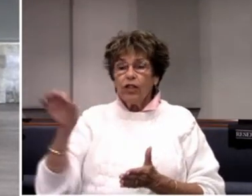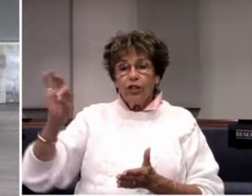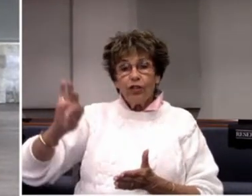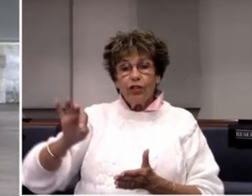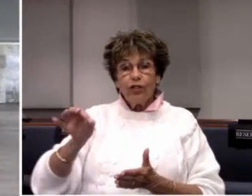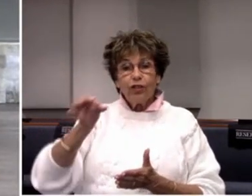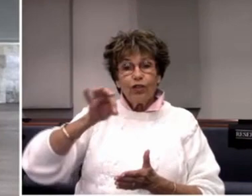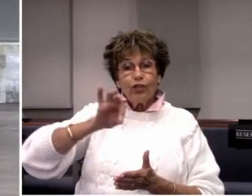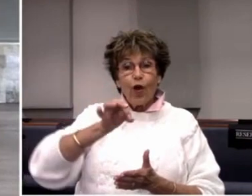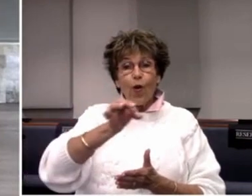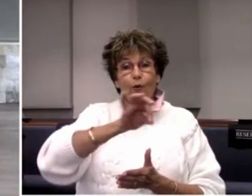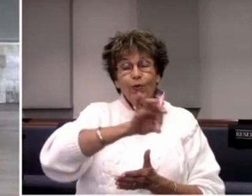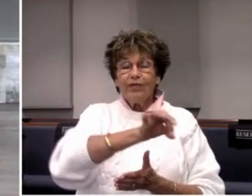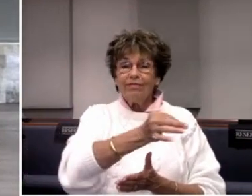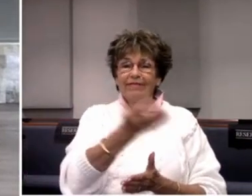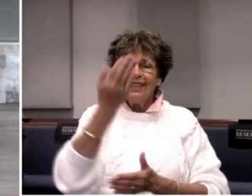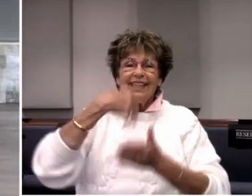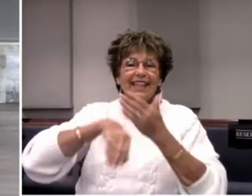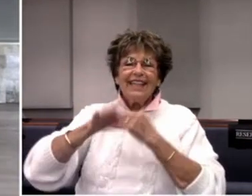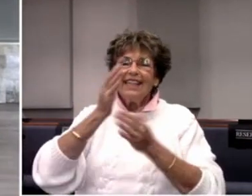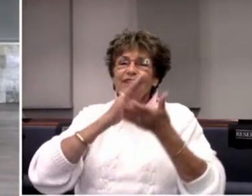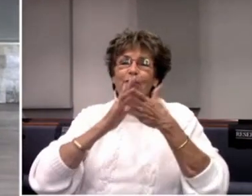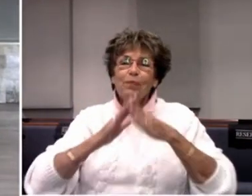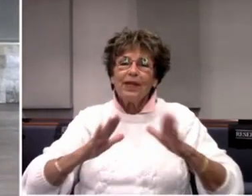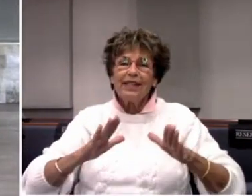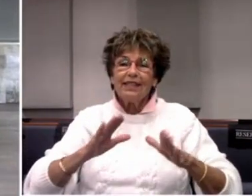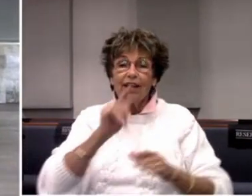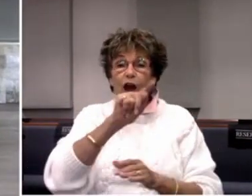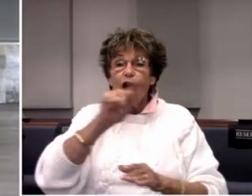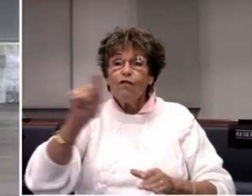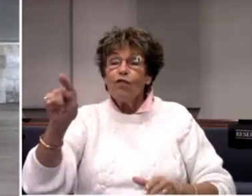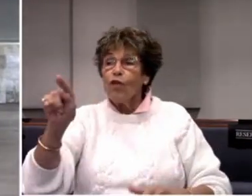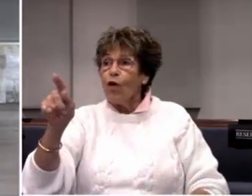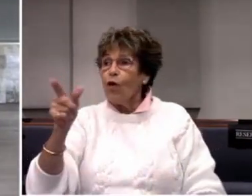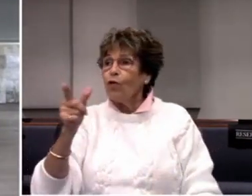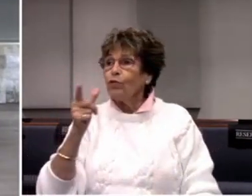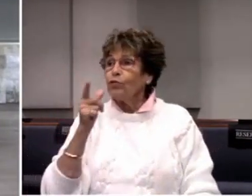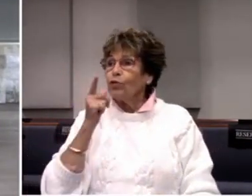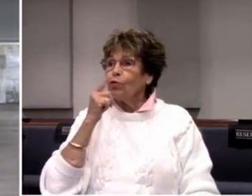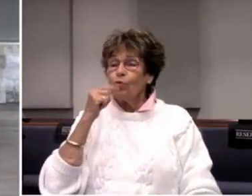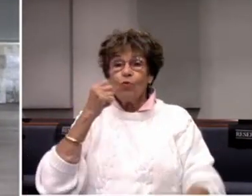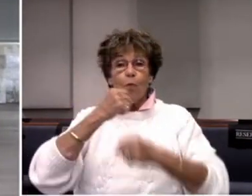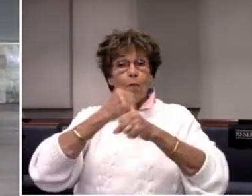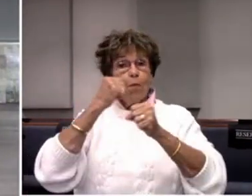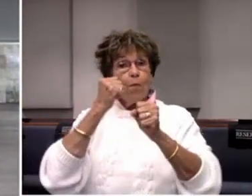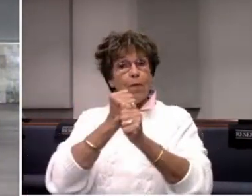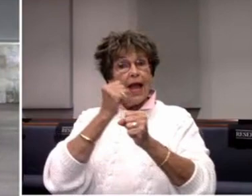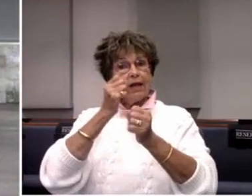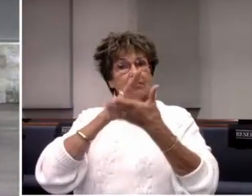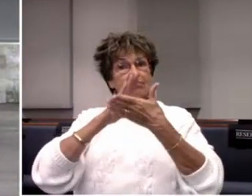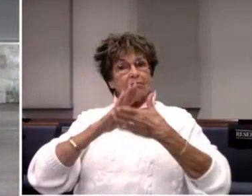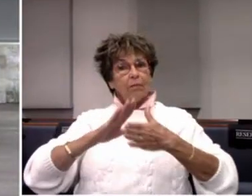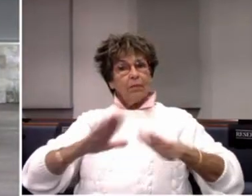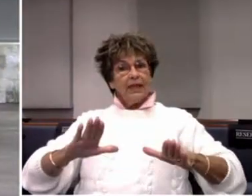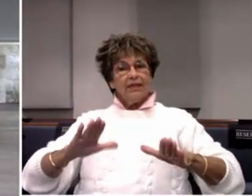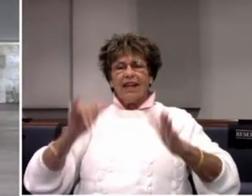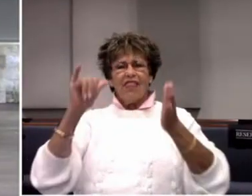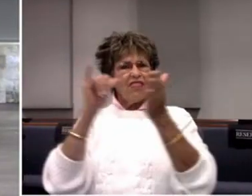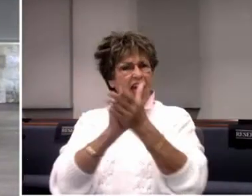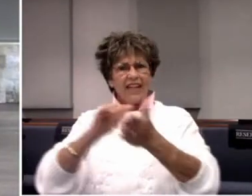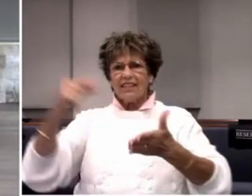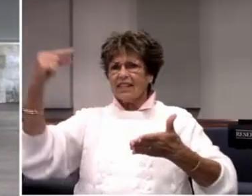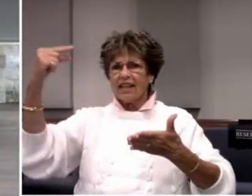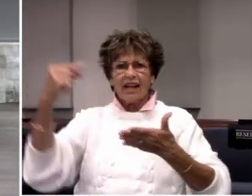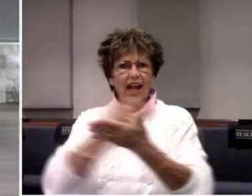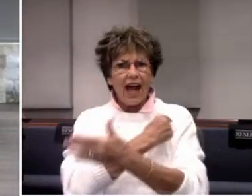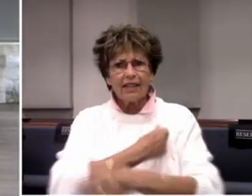in peace of them that, say those two words, make peace, right? The fruit of righteousness, that's the gospel.